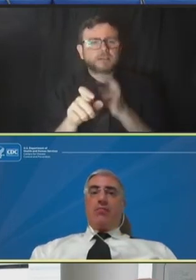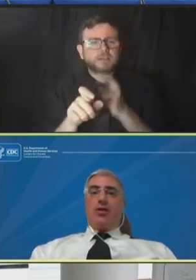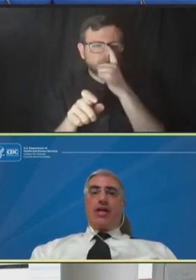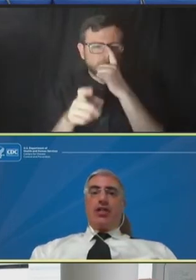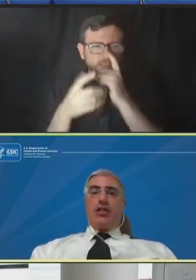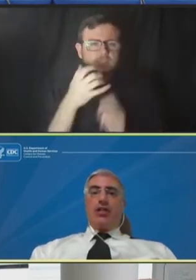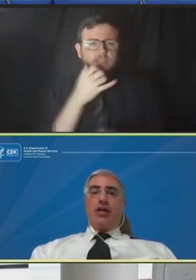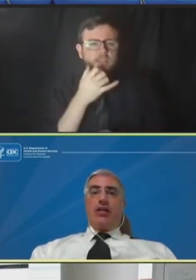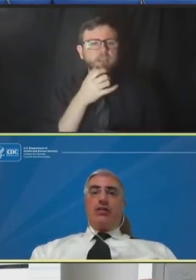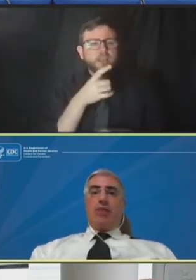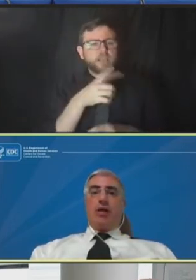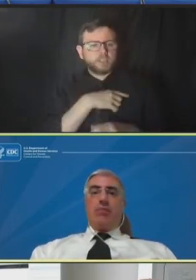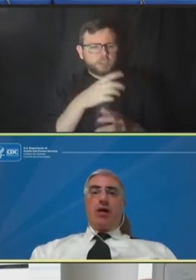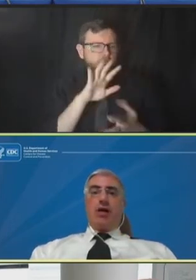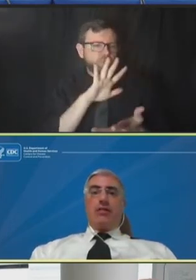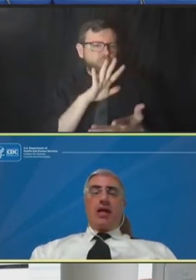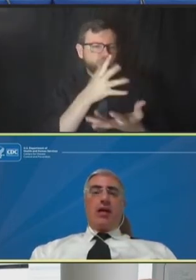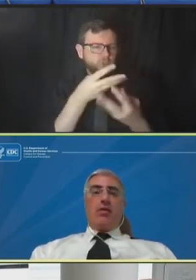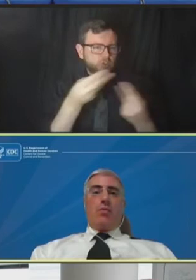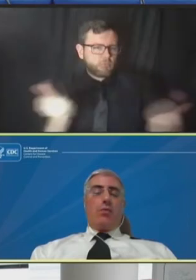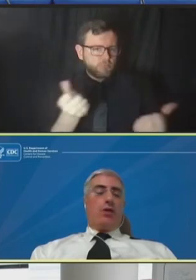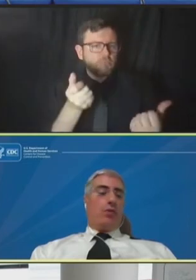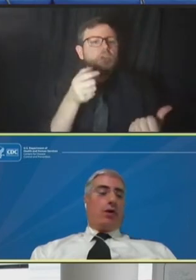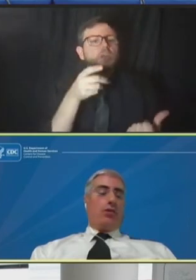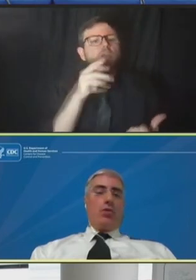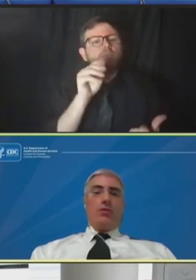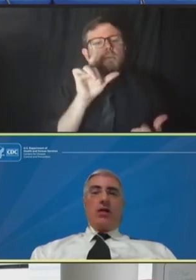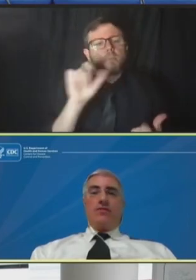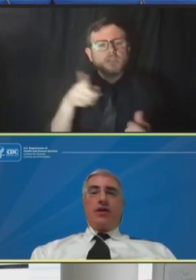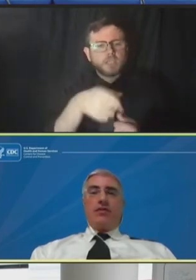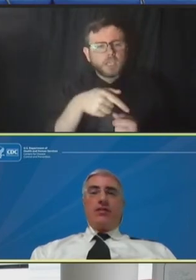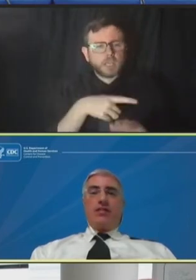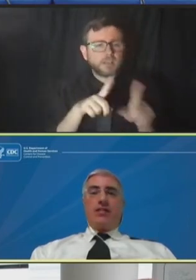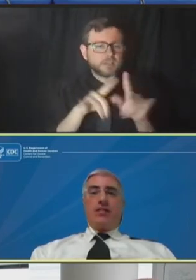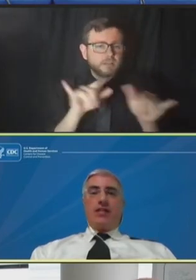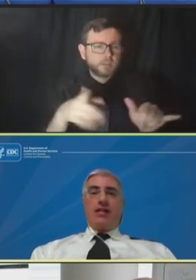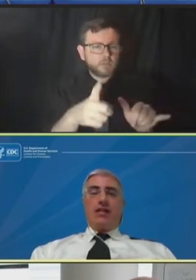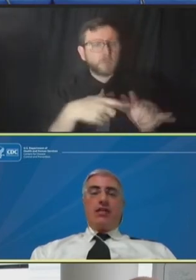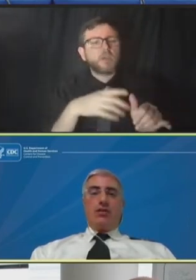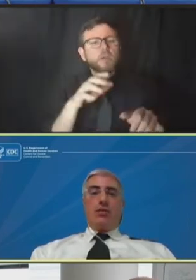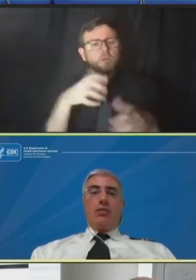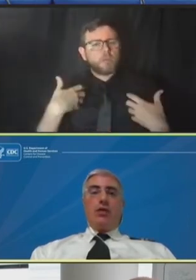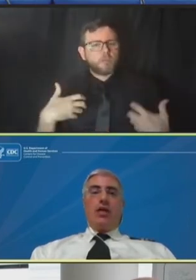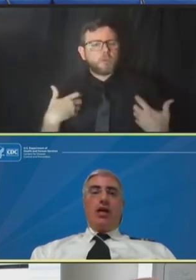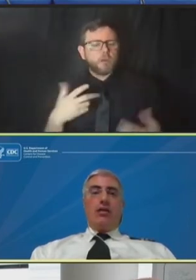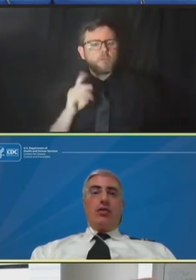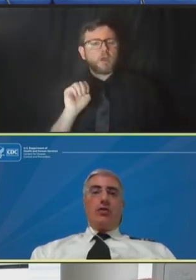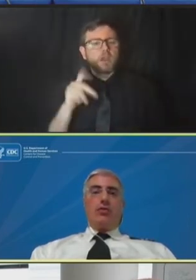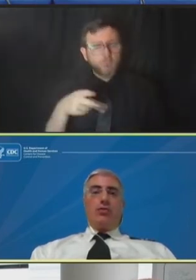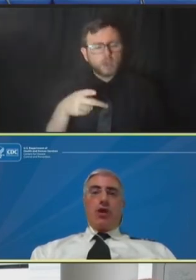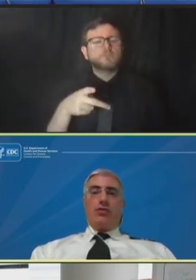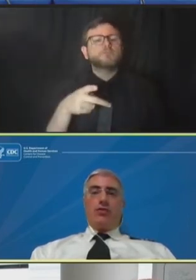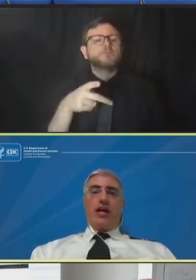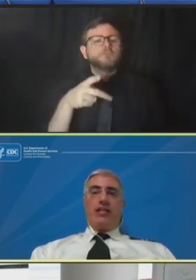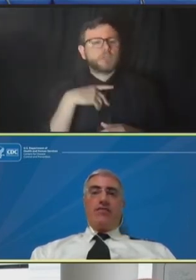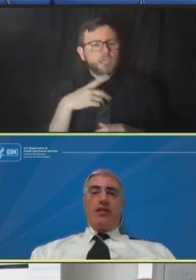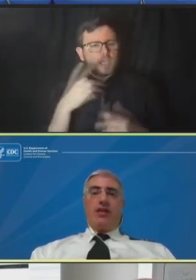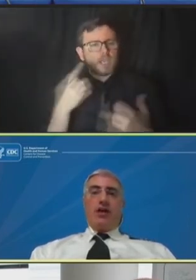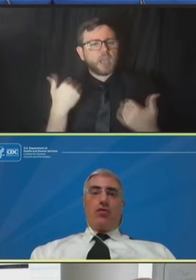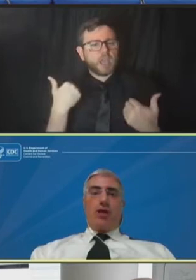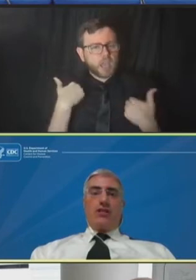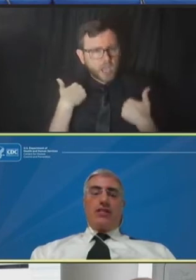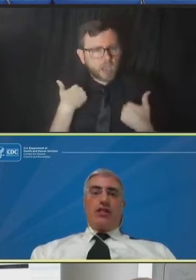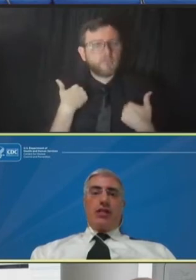85% protection against monkeypox. And what we know about the orthopox viruses is that they do induce